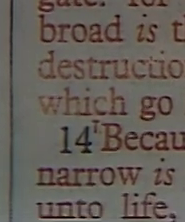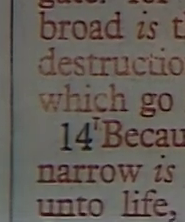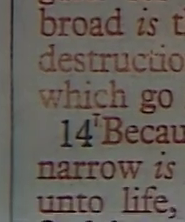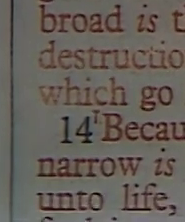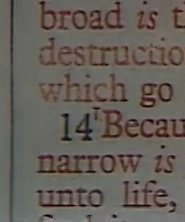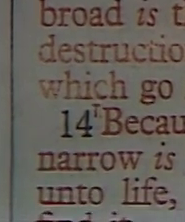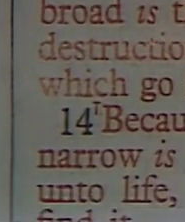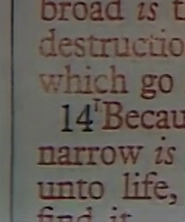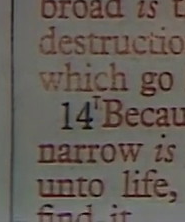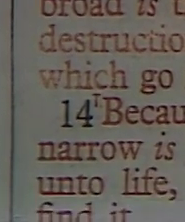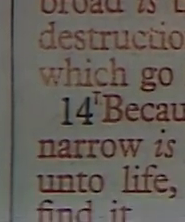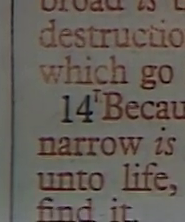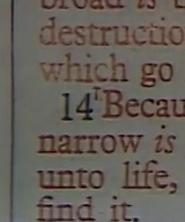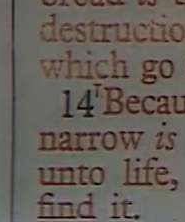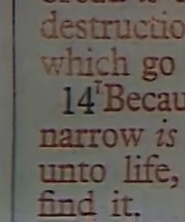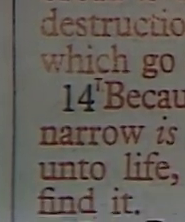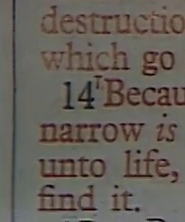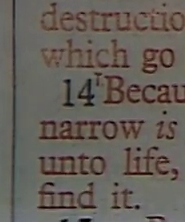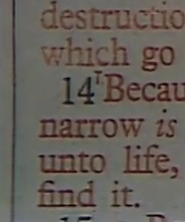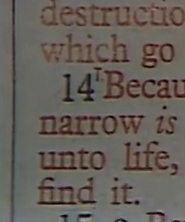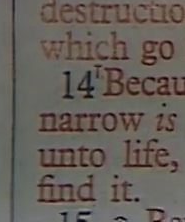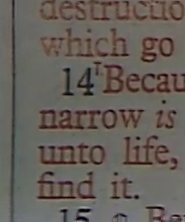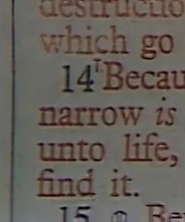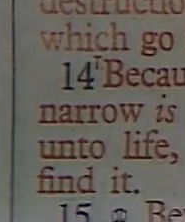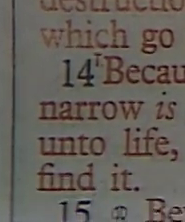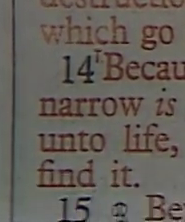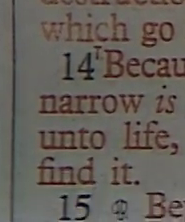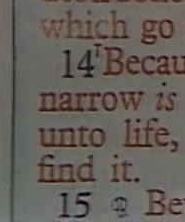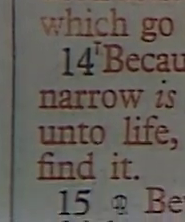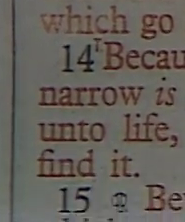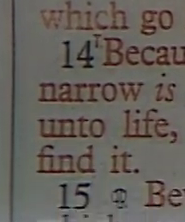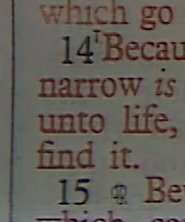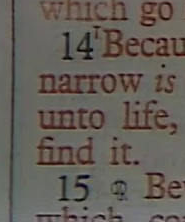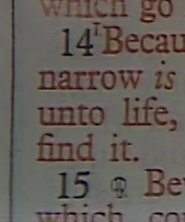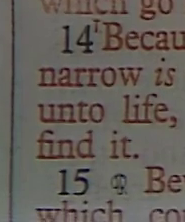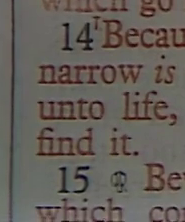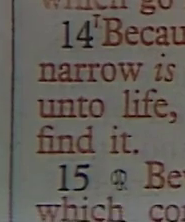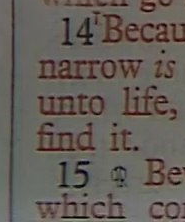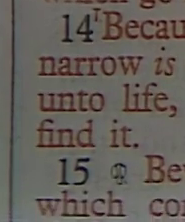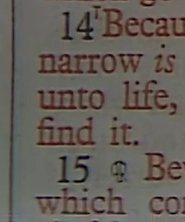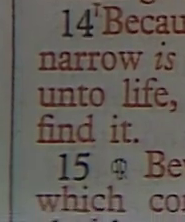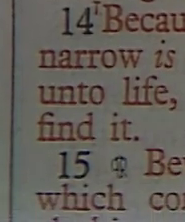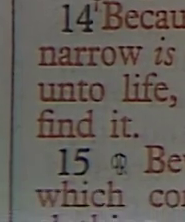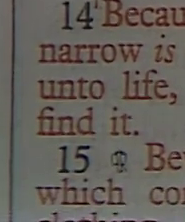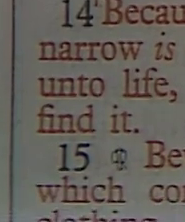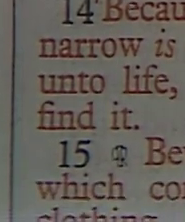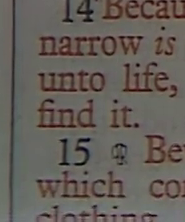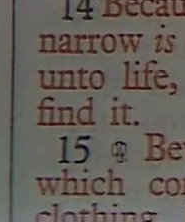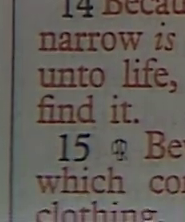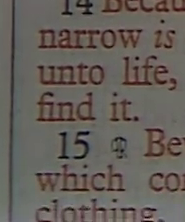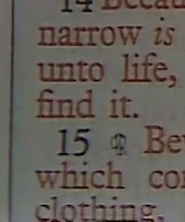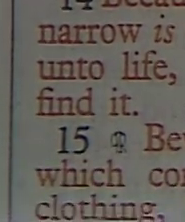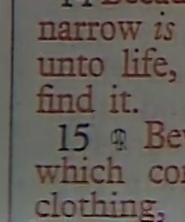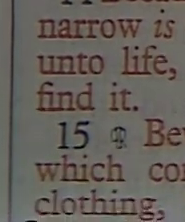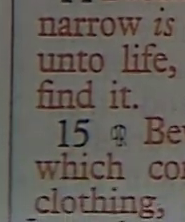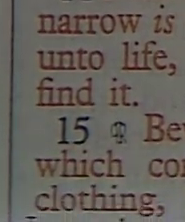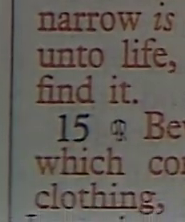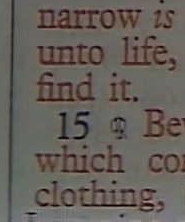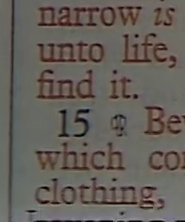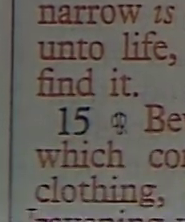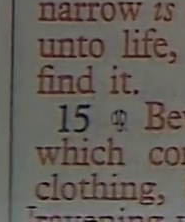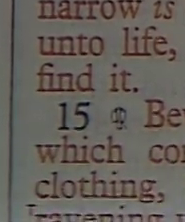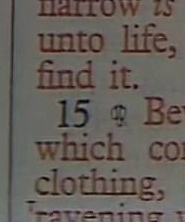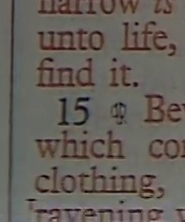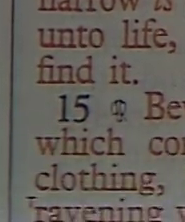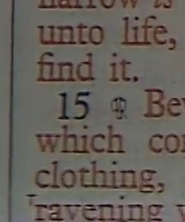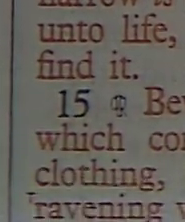and the prophets. Enter ye in at the strait gate, for wide is the gate and broad is the way that leadeth